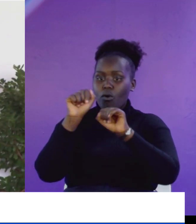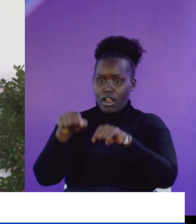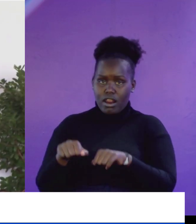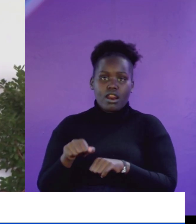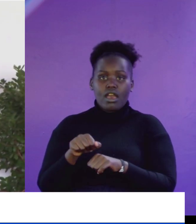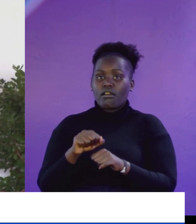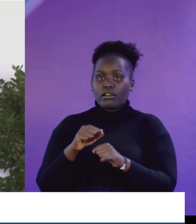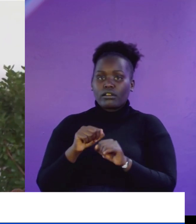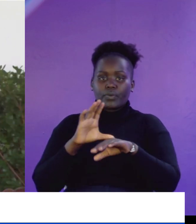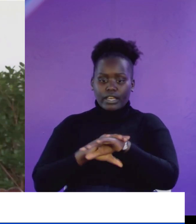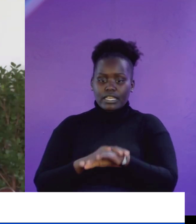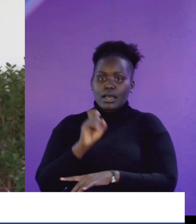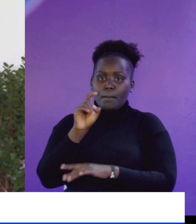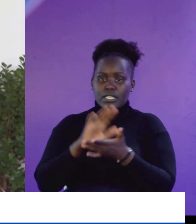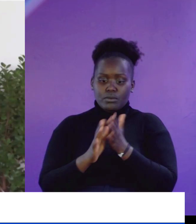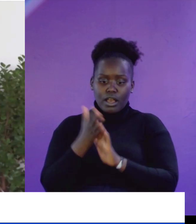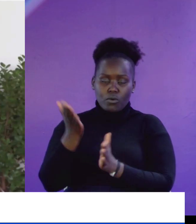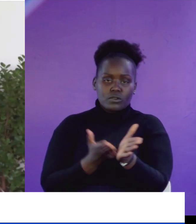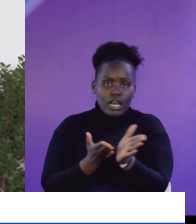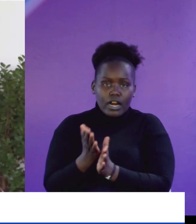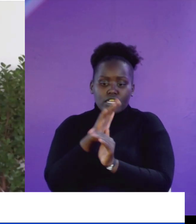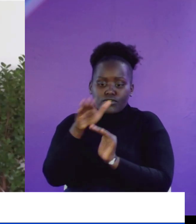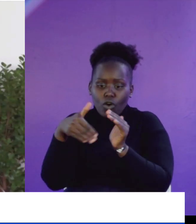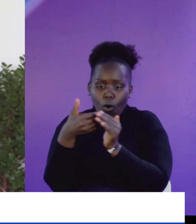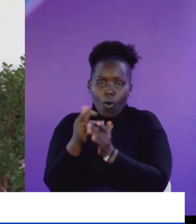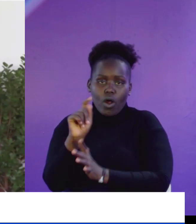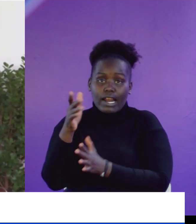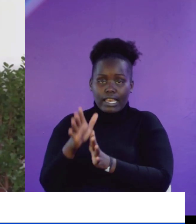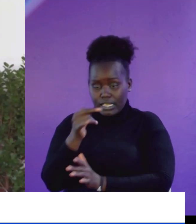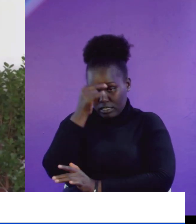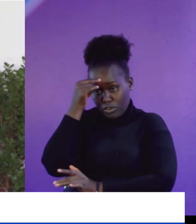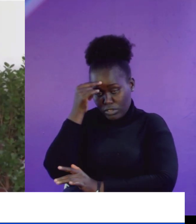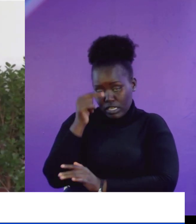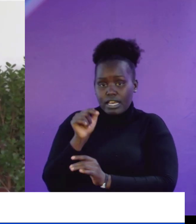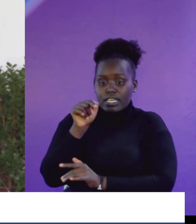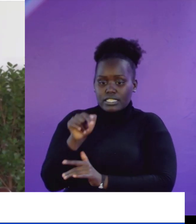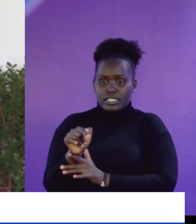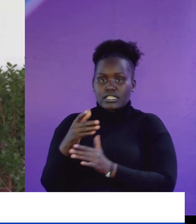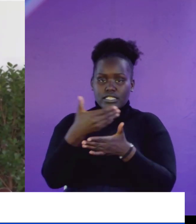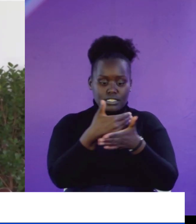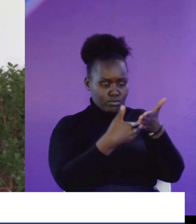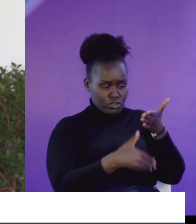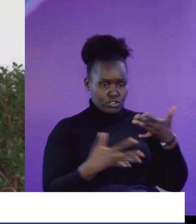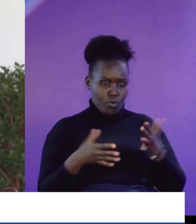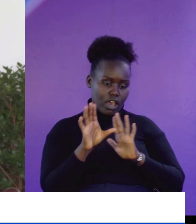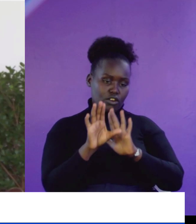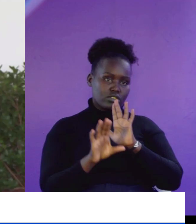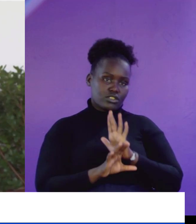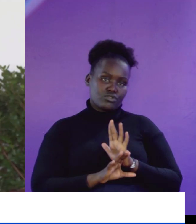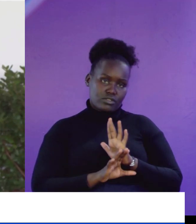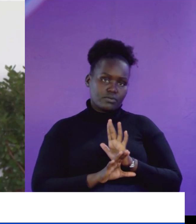It must be a right for every citizen because it is documented in the Constitution.